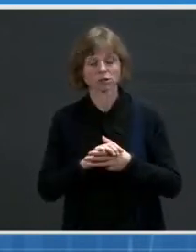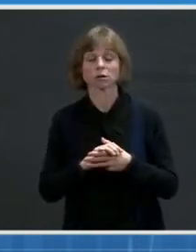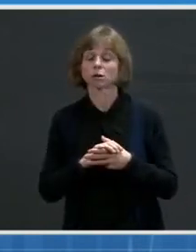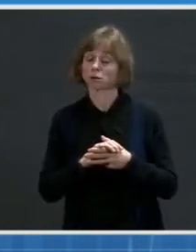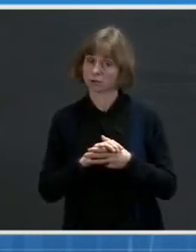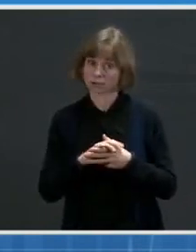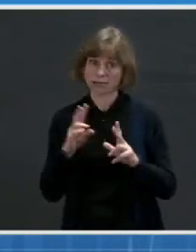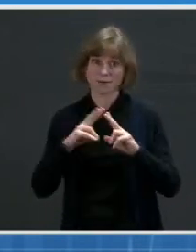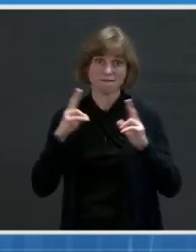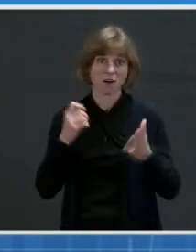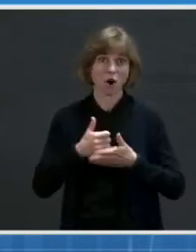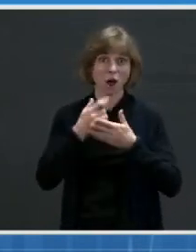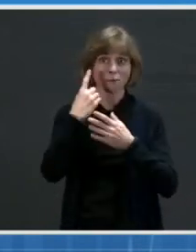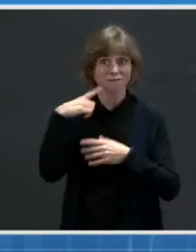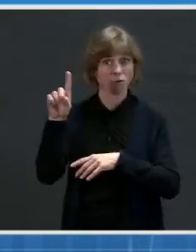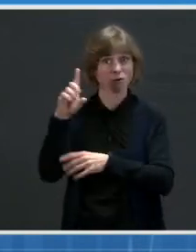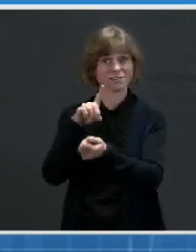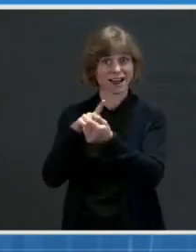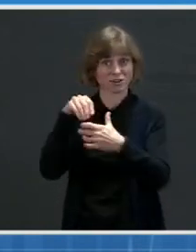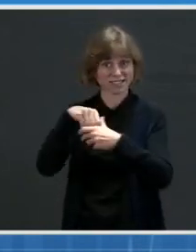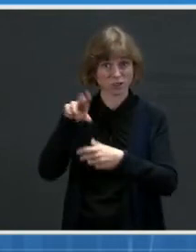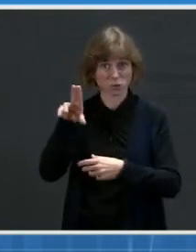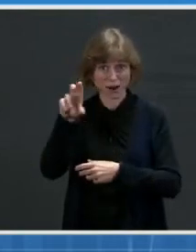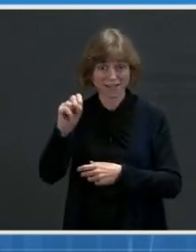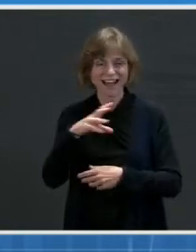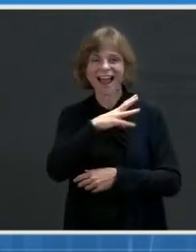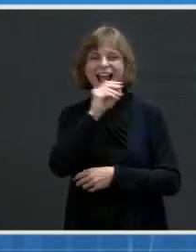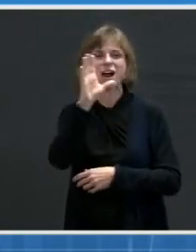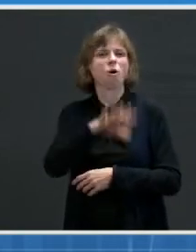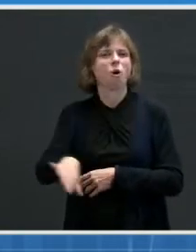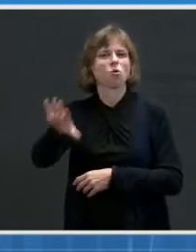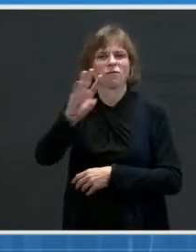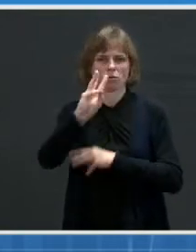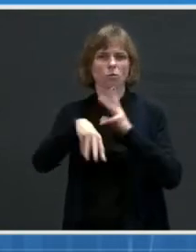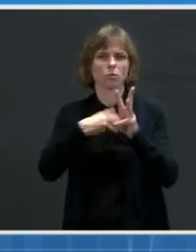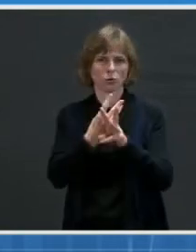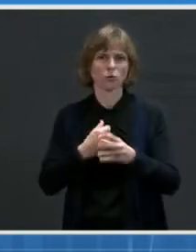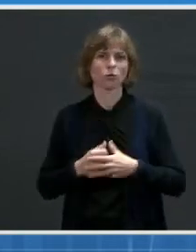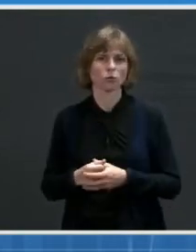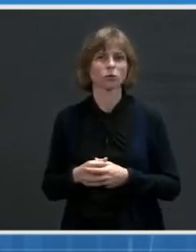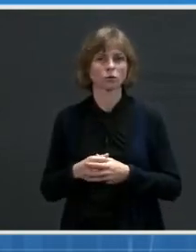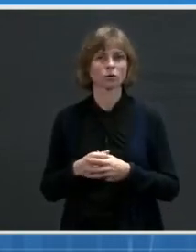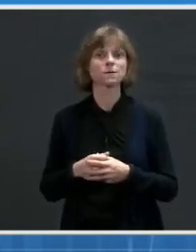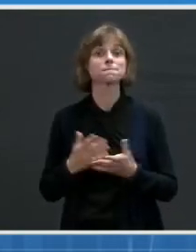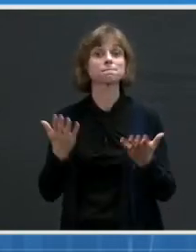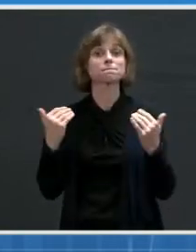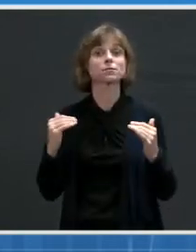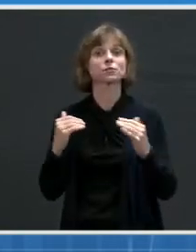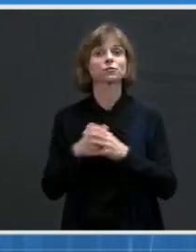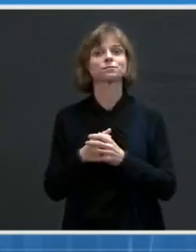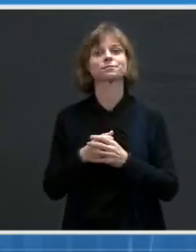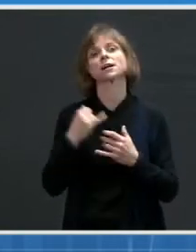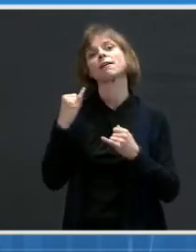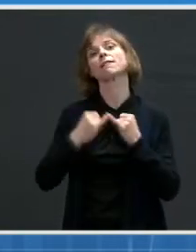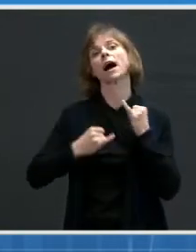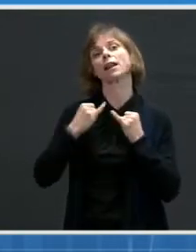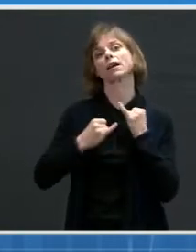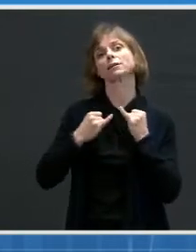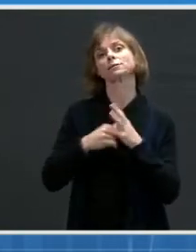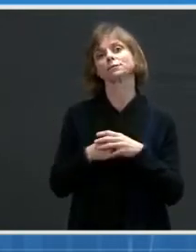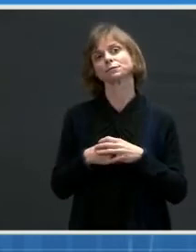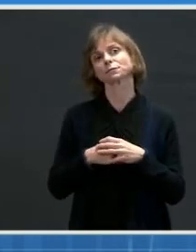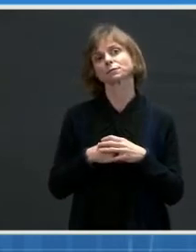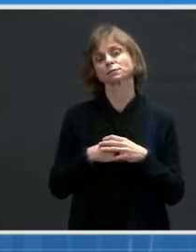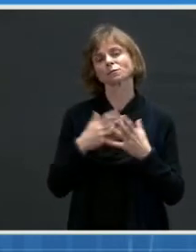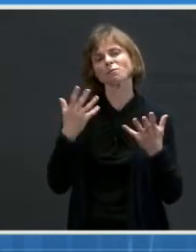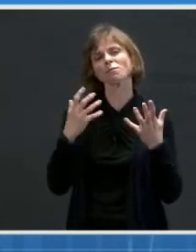clinicians, not only in the United States, but worldwide. And if I could have the next slide, finally, I want to just bring